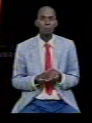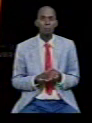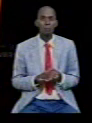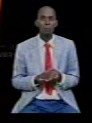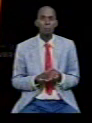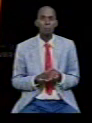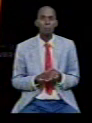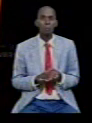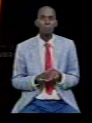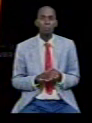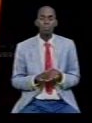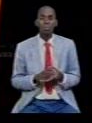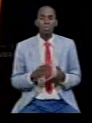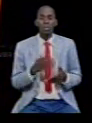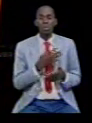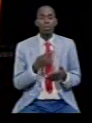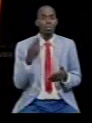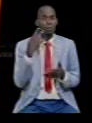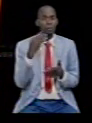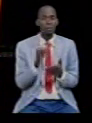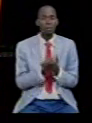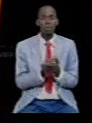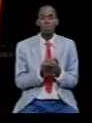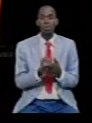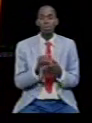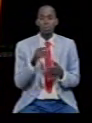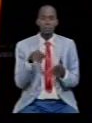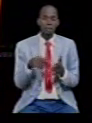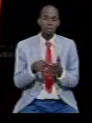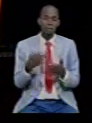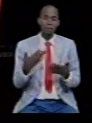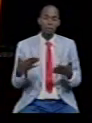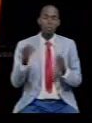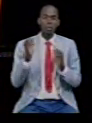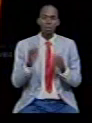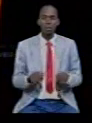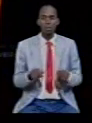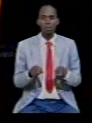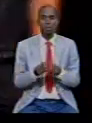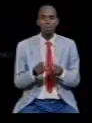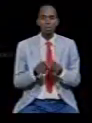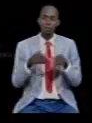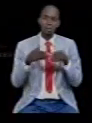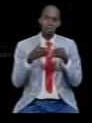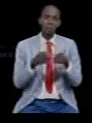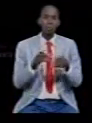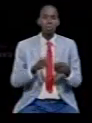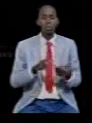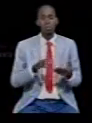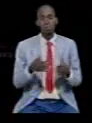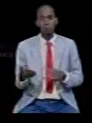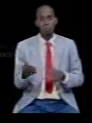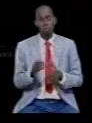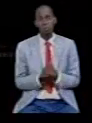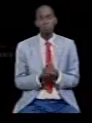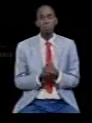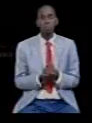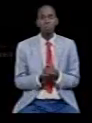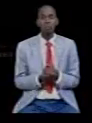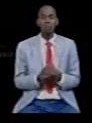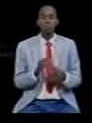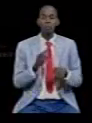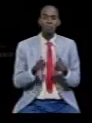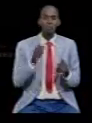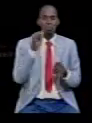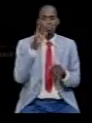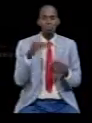it could lead to death, actually. And it makes life very uncomfortable to the patient. But I've been